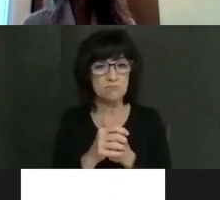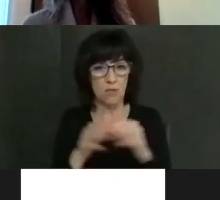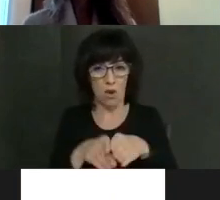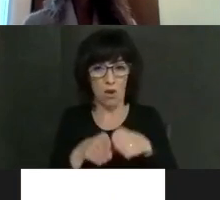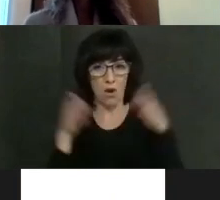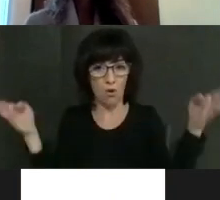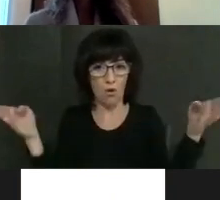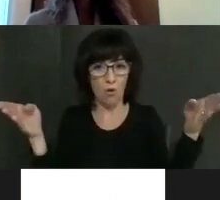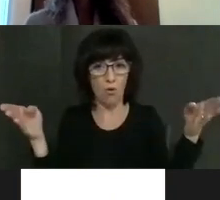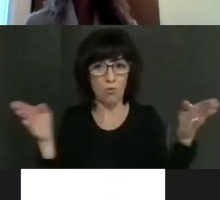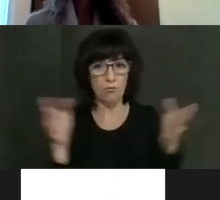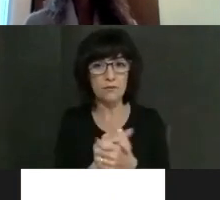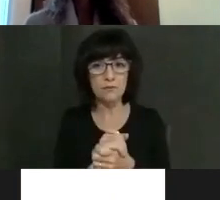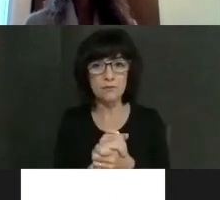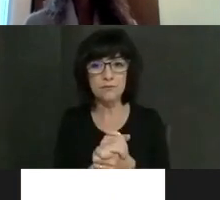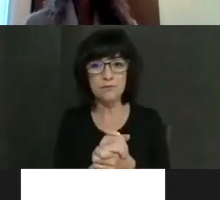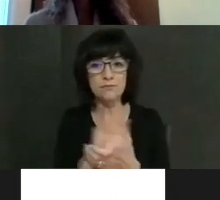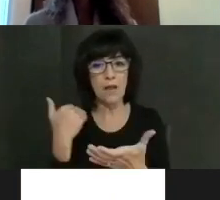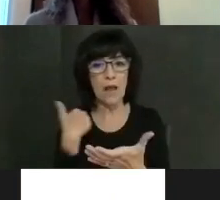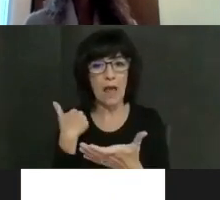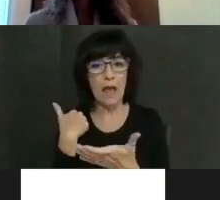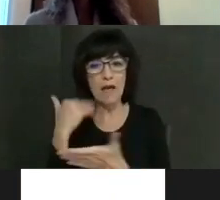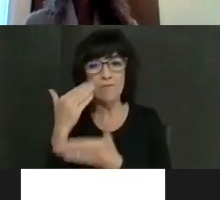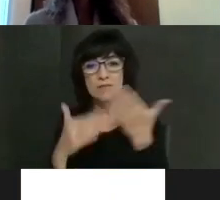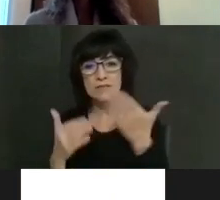just a few closing comments.